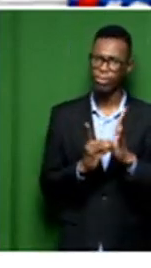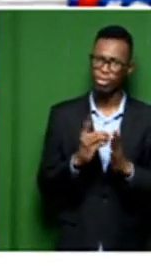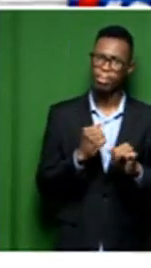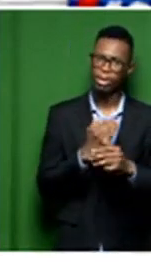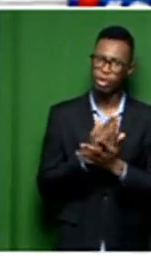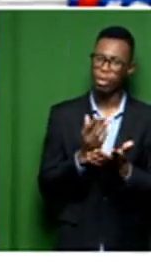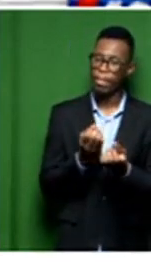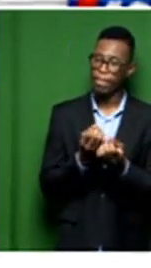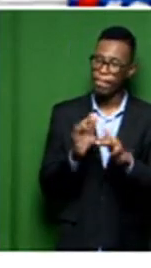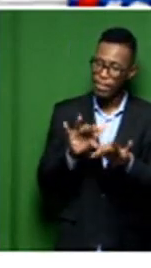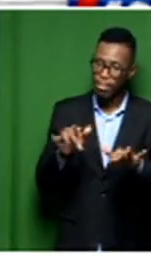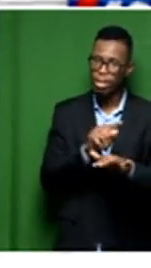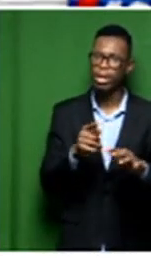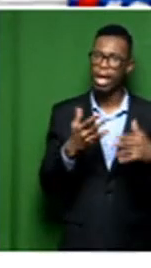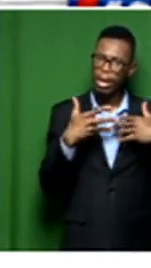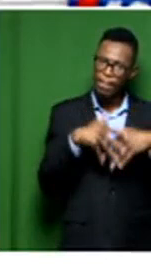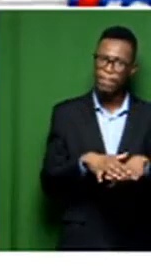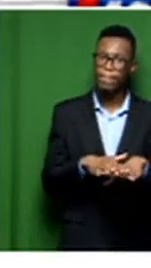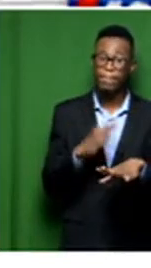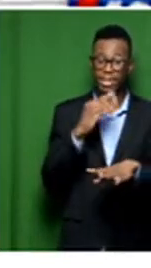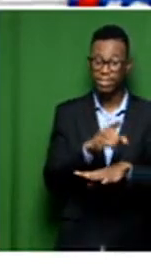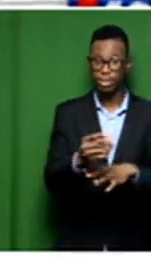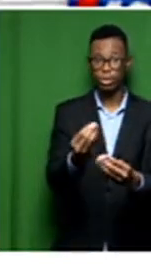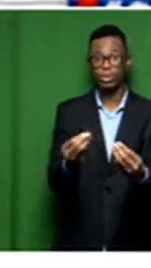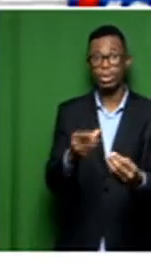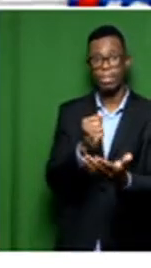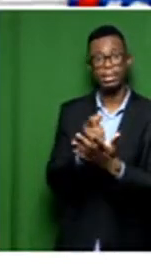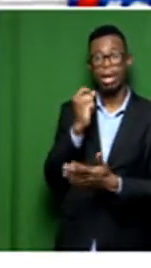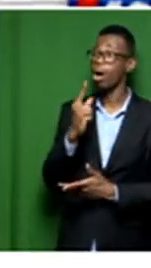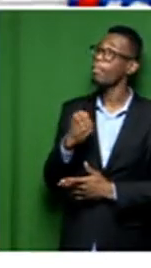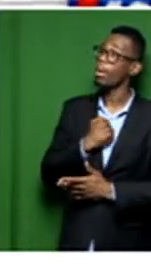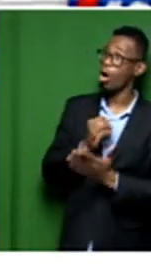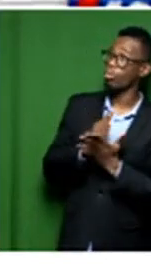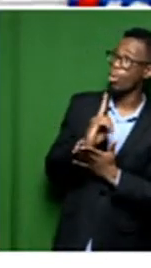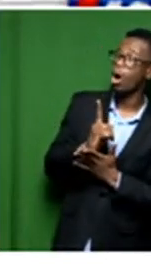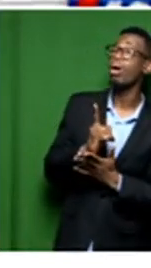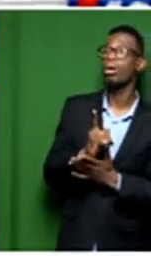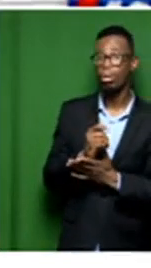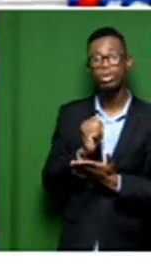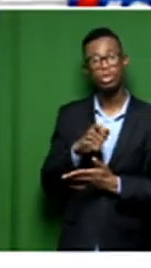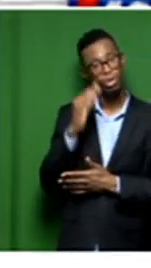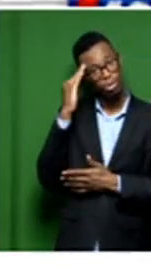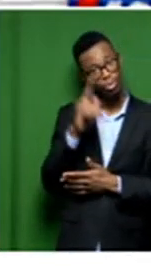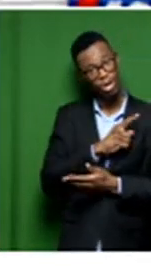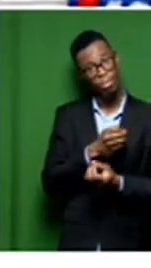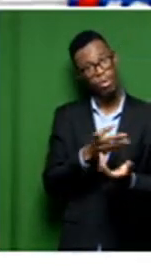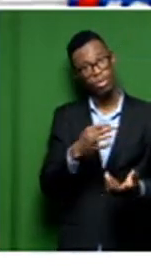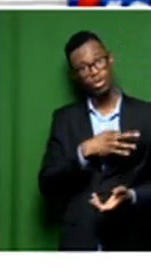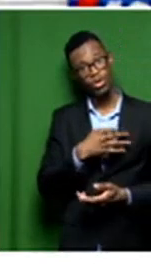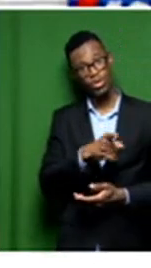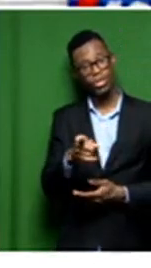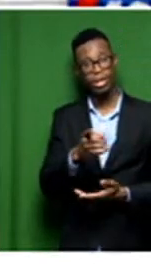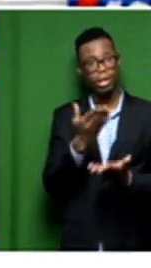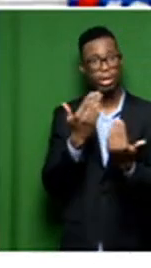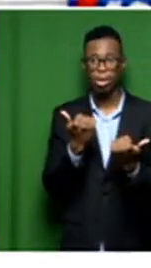it's really important for children to understand their own rights. One of the things we hear again and again is for children to tell us that they didn't know that they